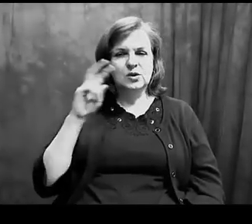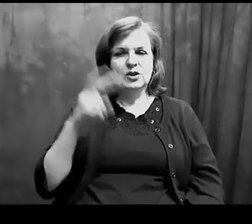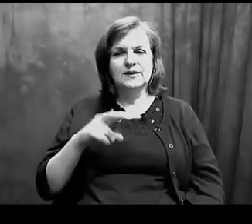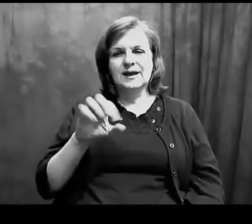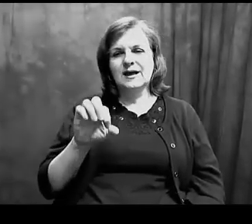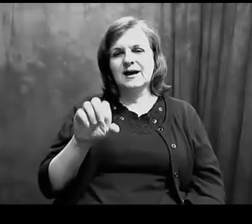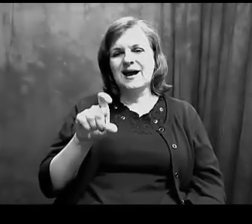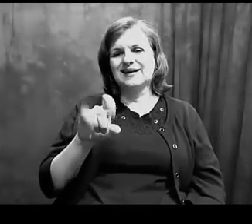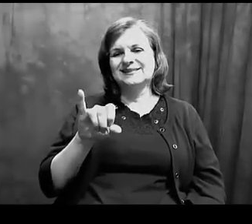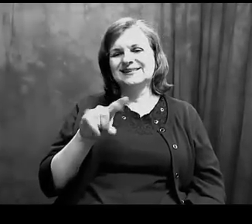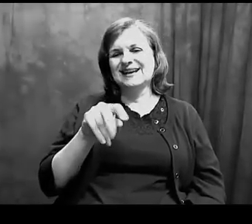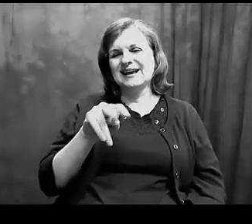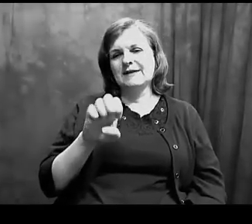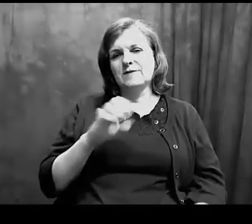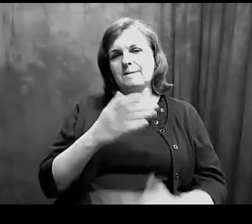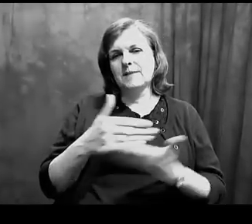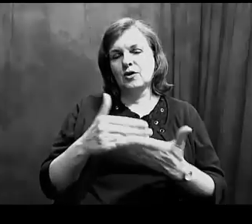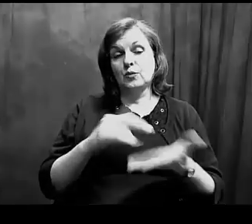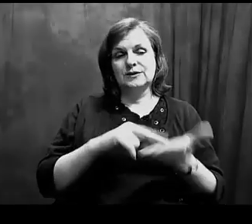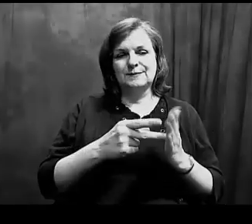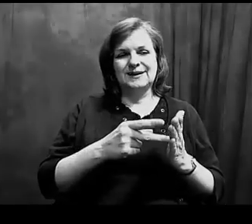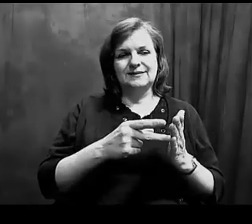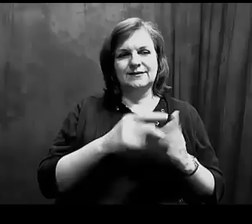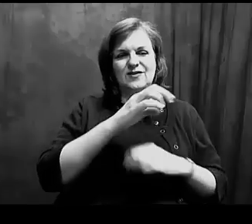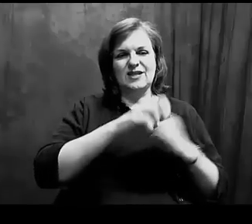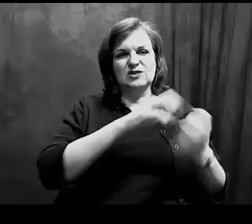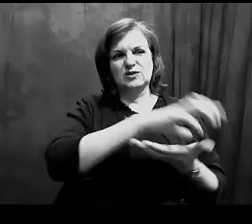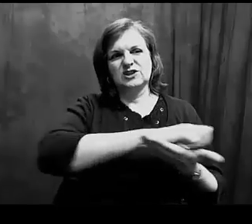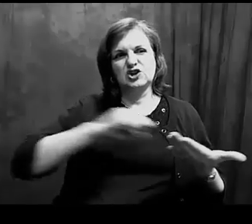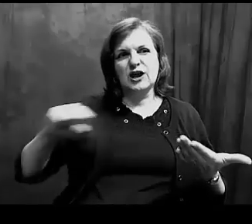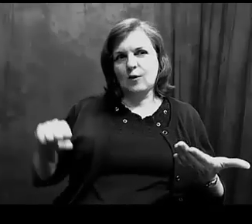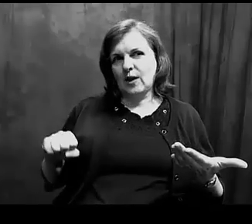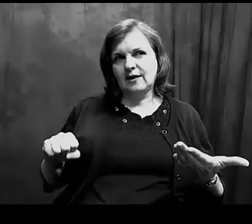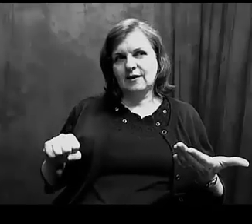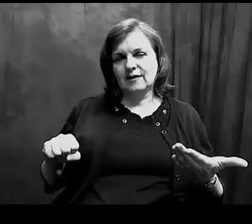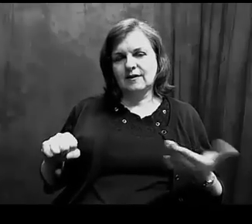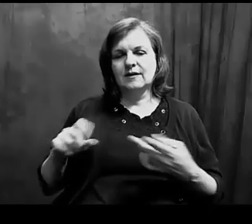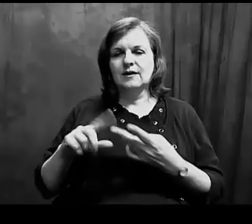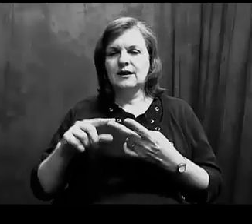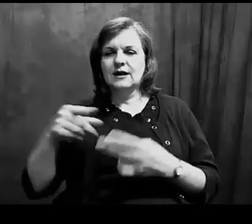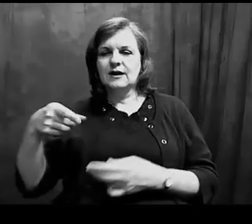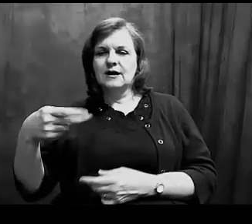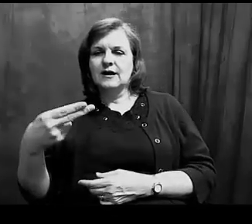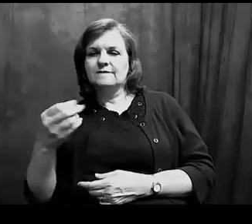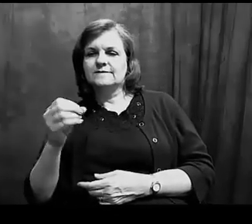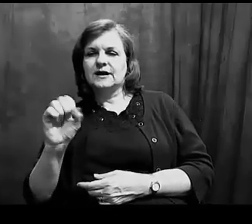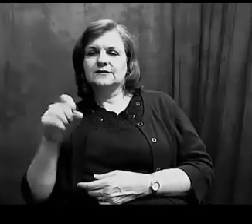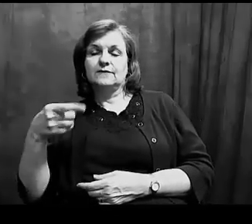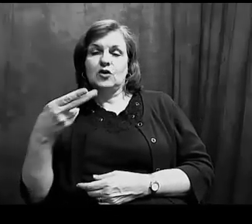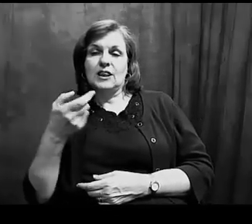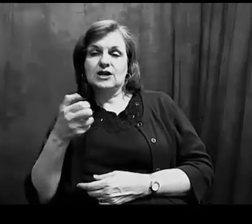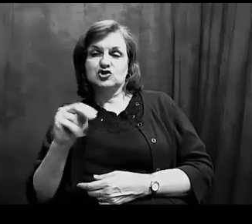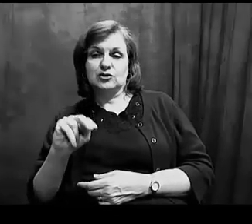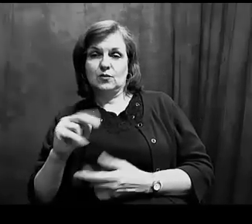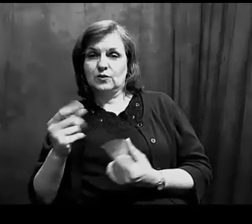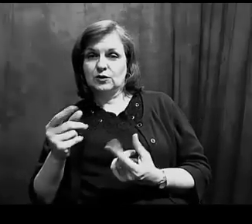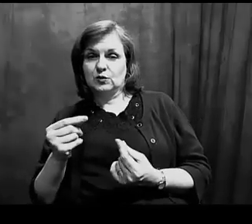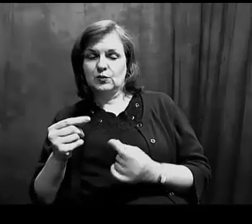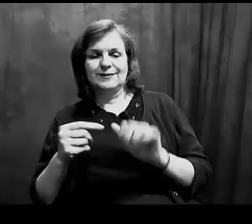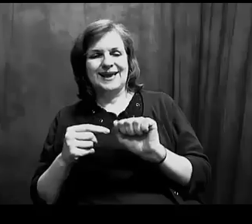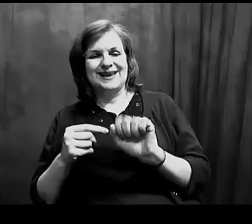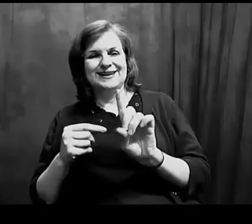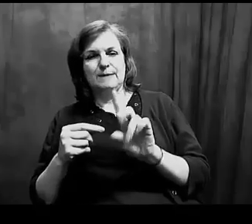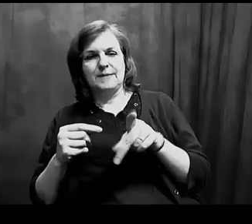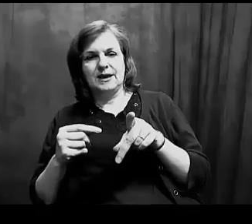We need to focus on the oxidative part, which is taking away electrons. We need to focus on the phosphorylation part, which is